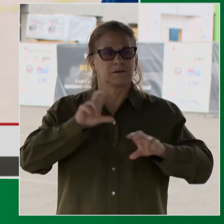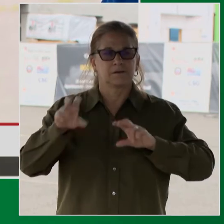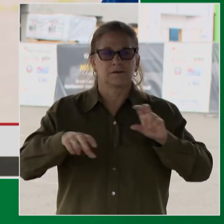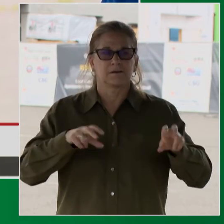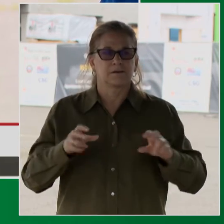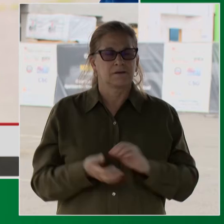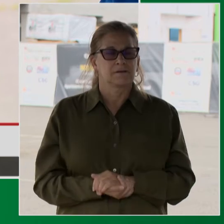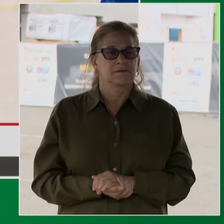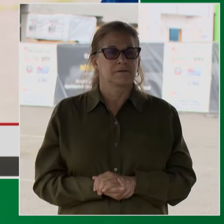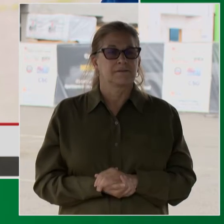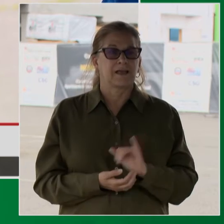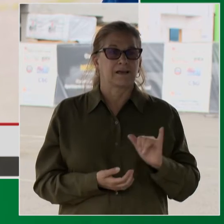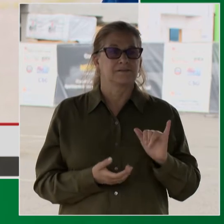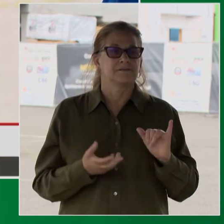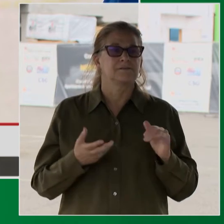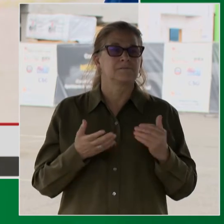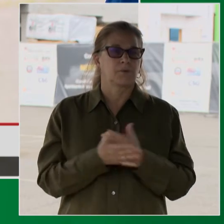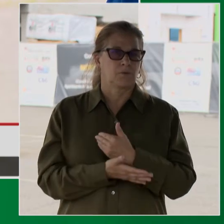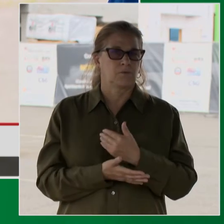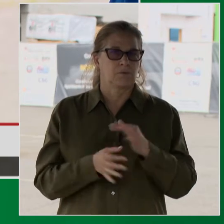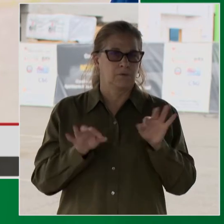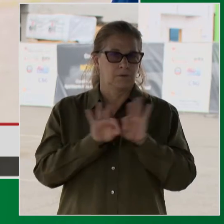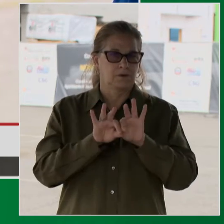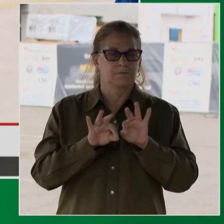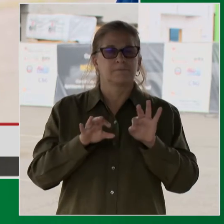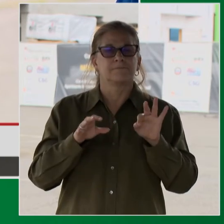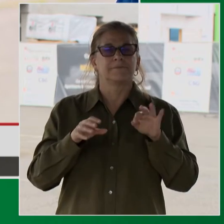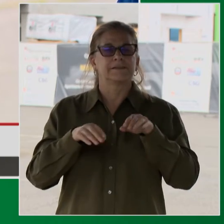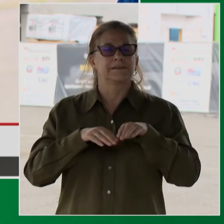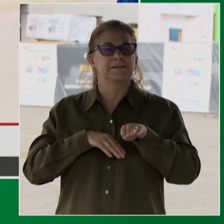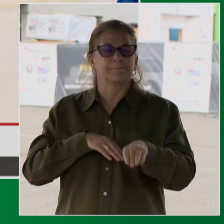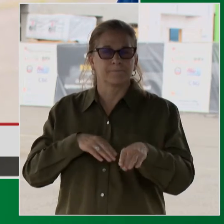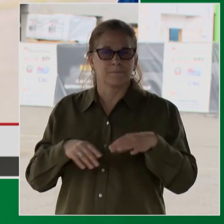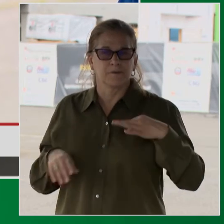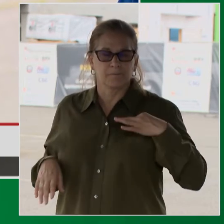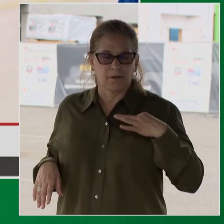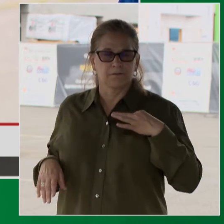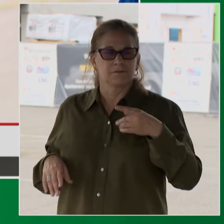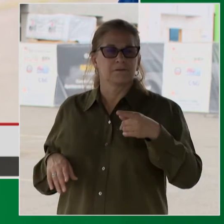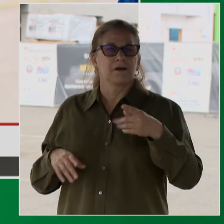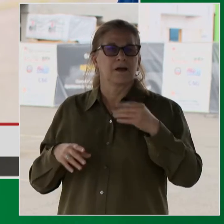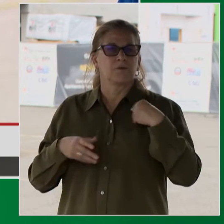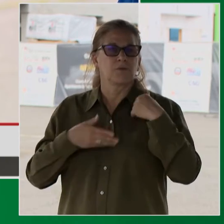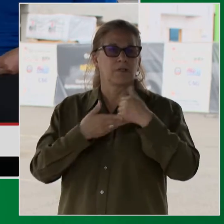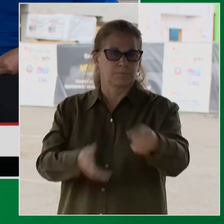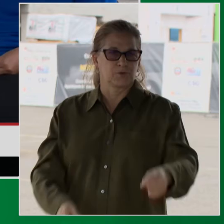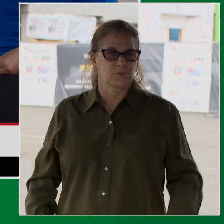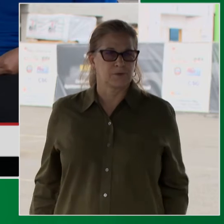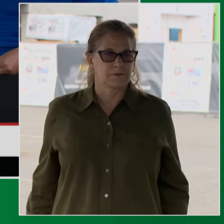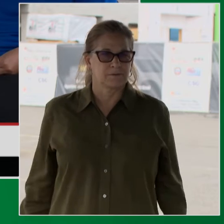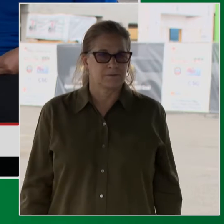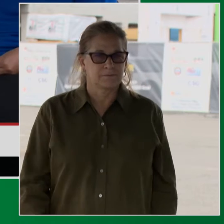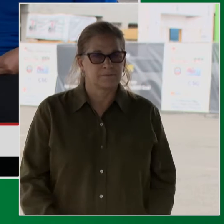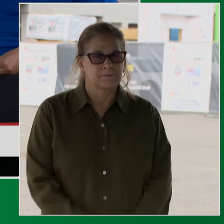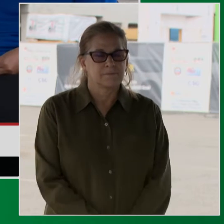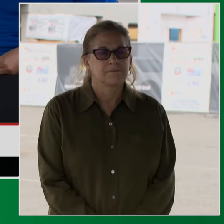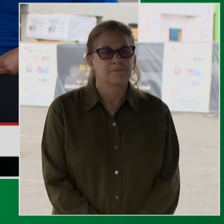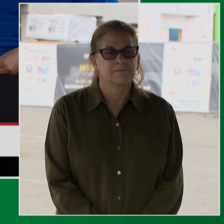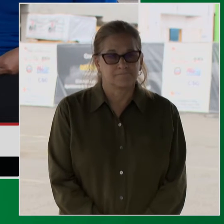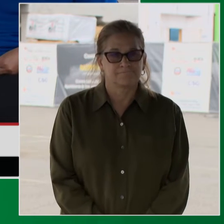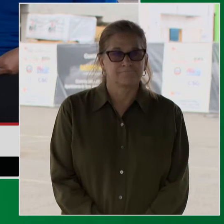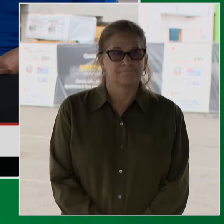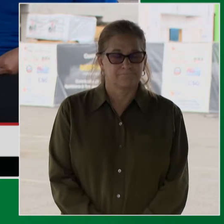before applying for the opportunities that we're preparing to roll out. And I think throughout the course of this, Mayor Bowser has talked about